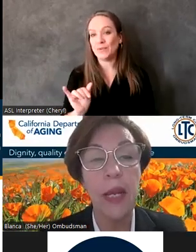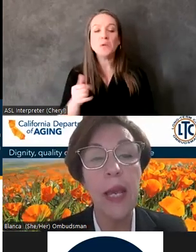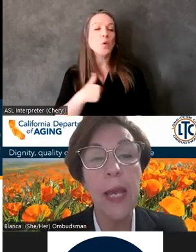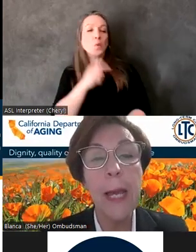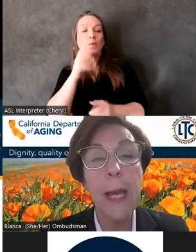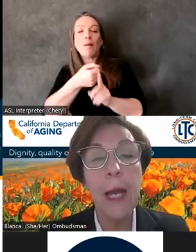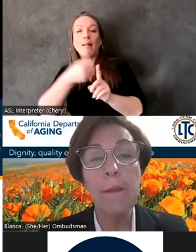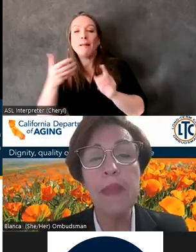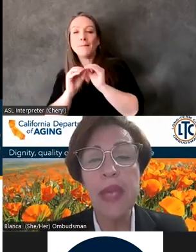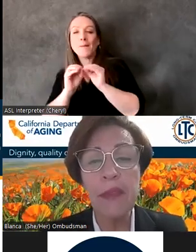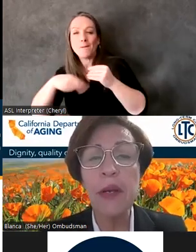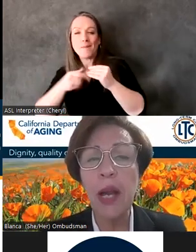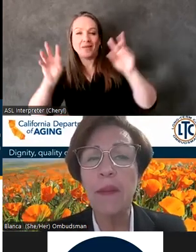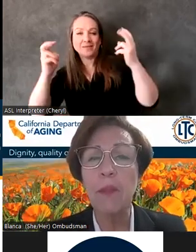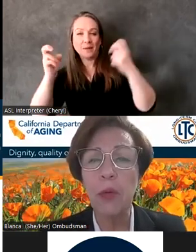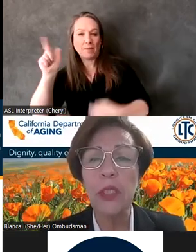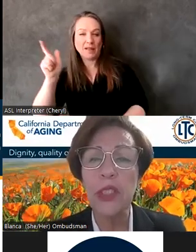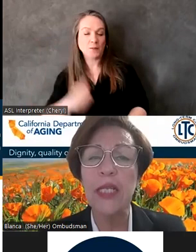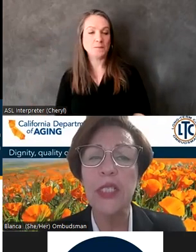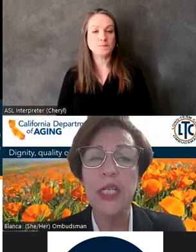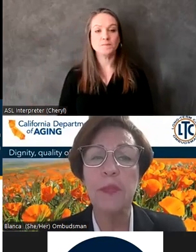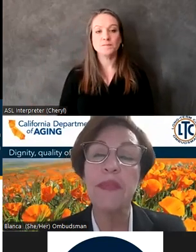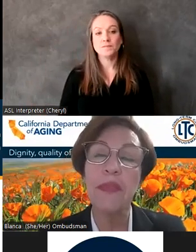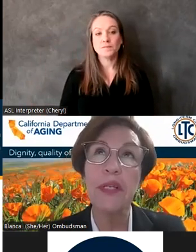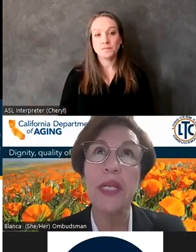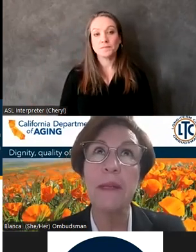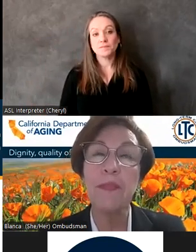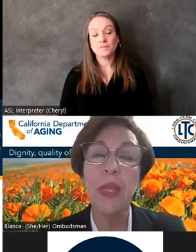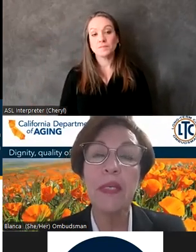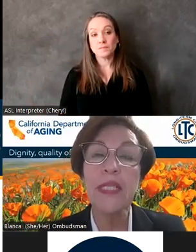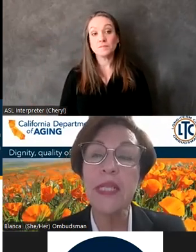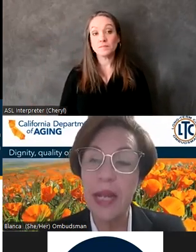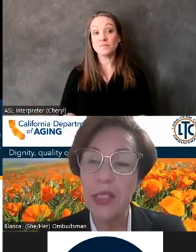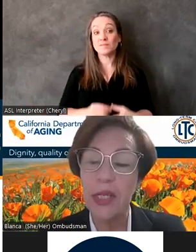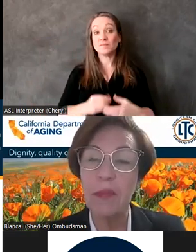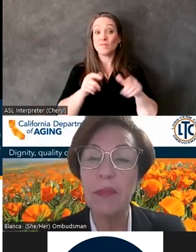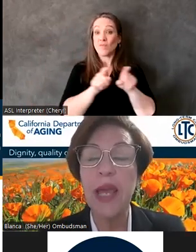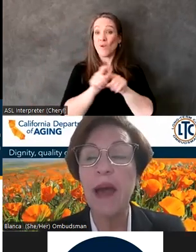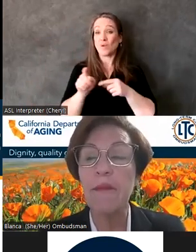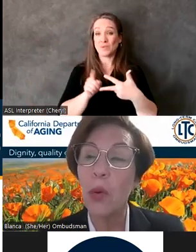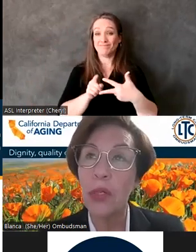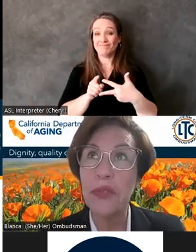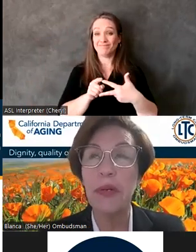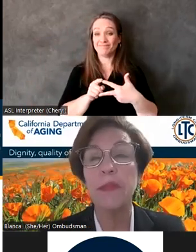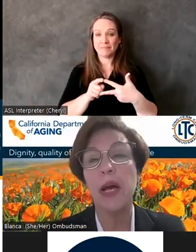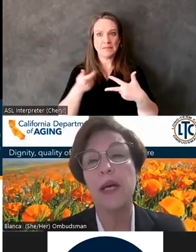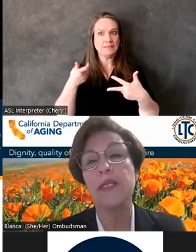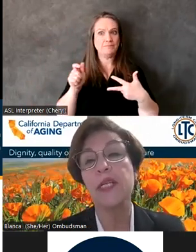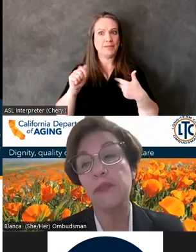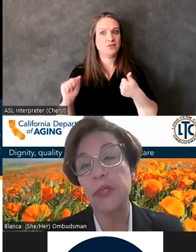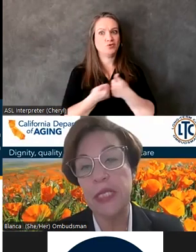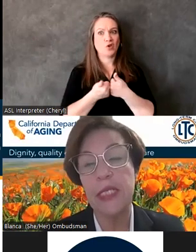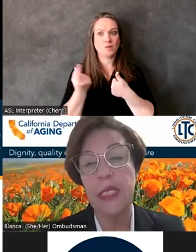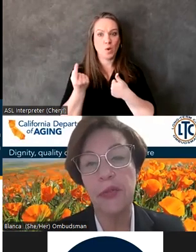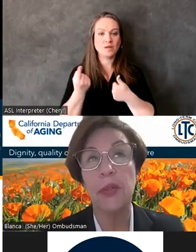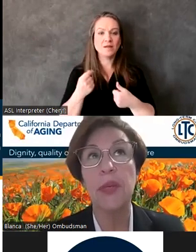presentation. The other real challenge has been that there's a disconnection. We have orders from Centers